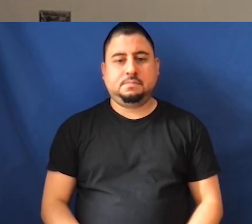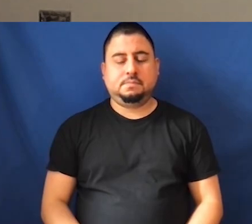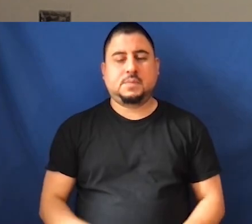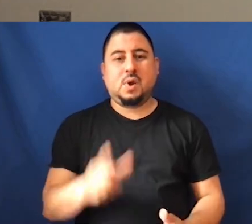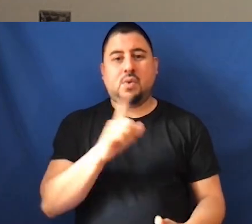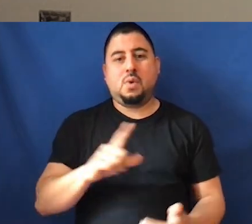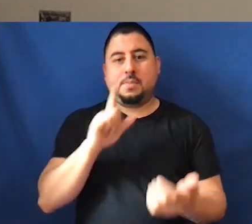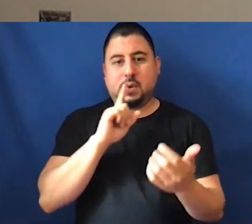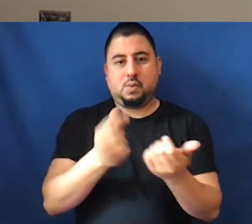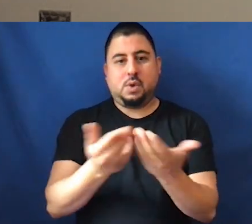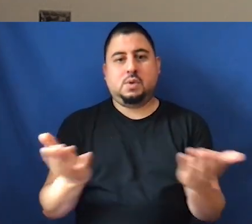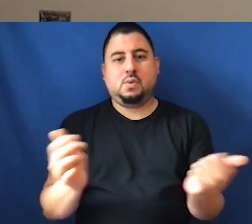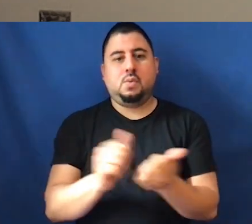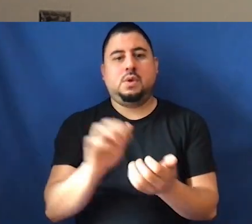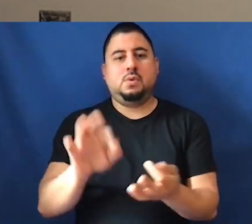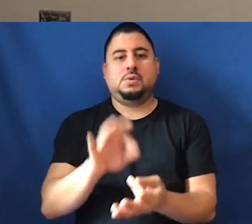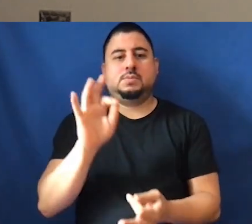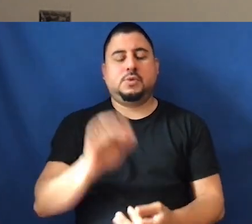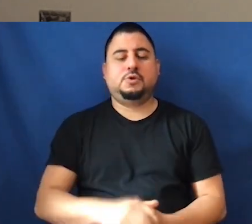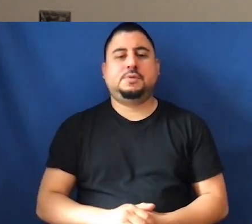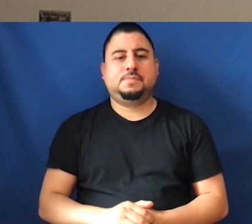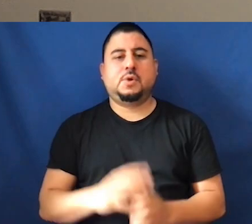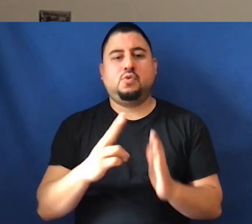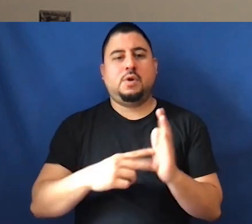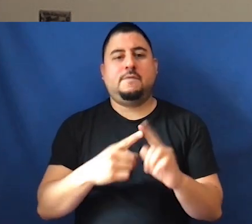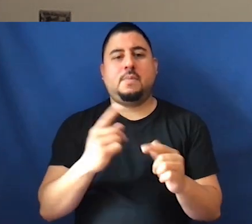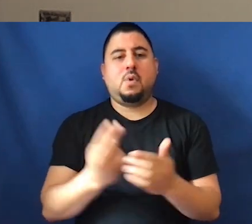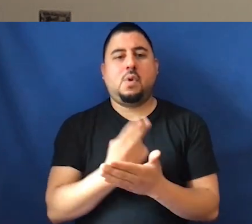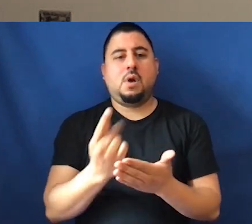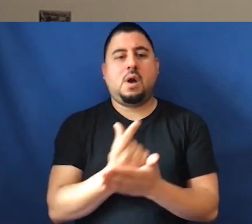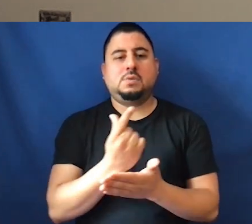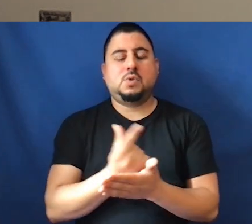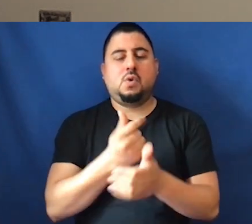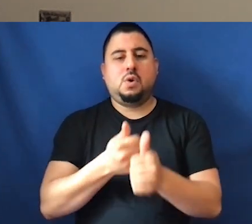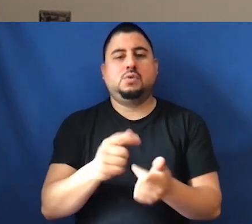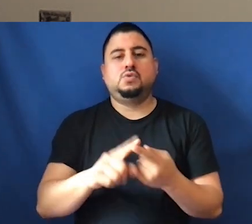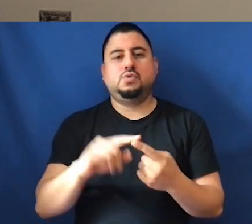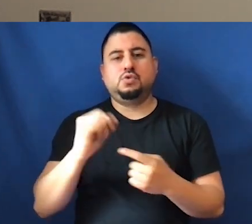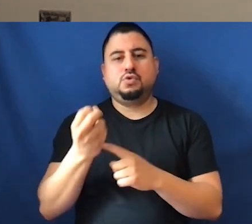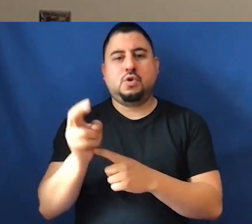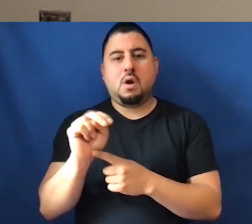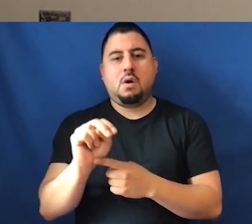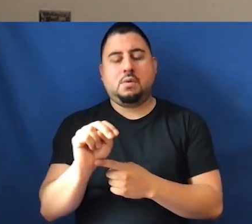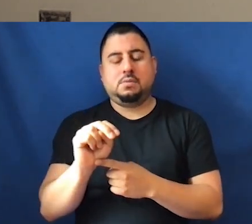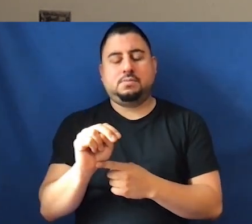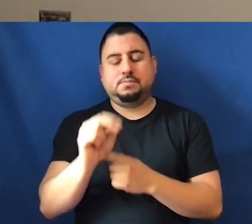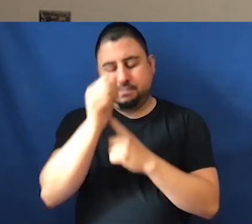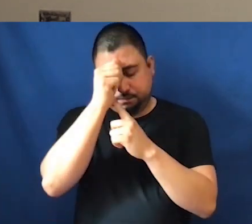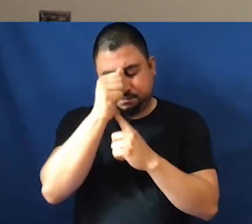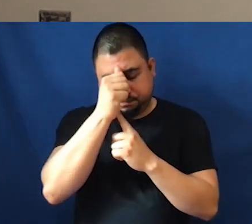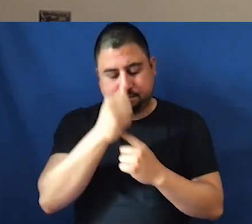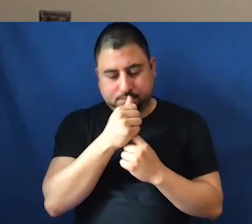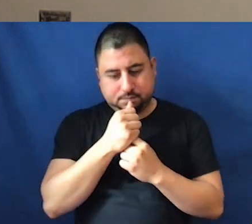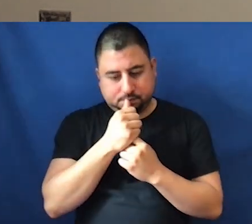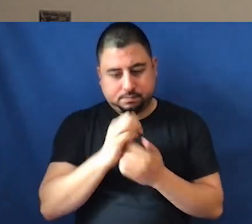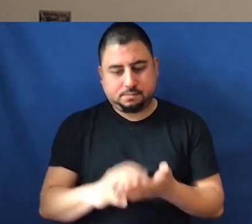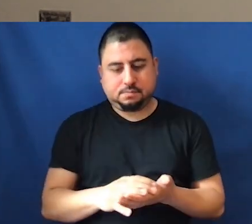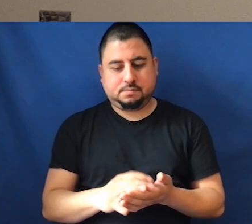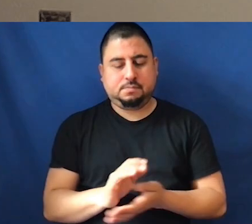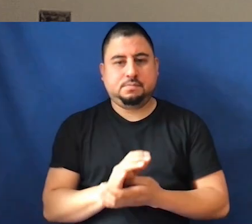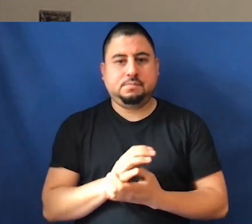The Lord be with you. And with your spirit. A reading from the Holy Gospel according to John. Glory to you, O